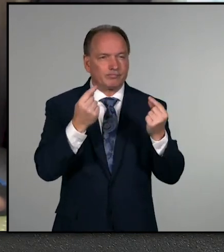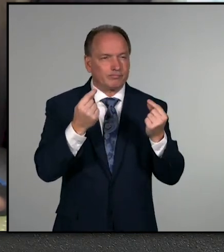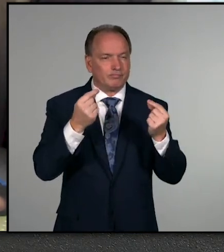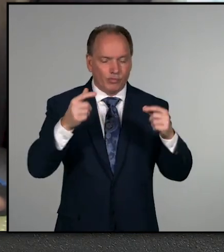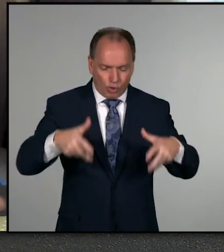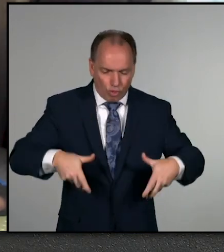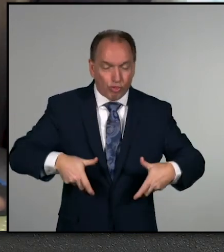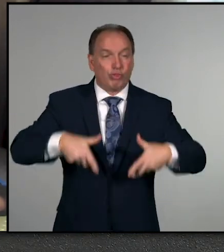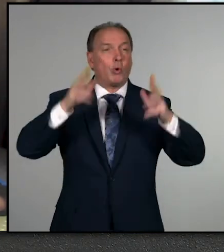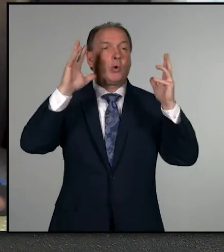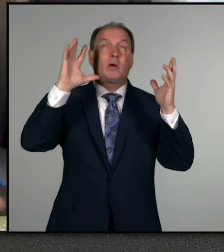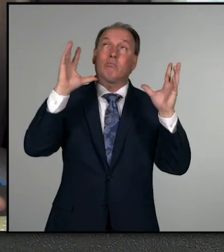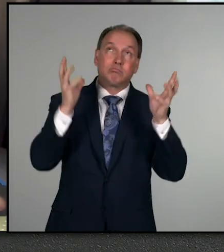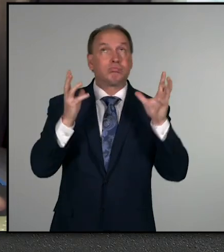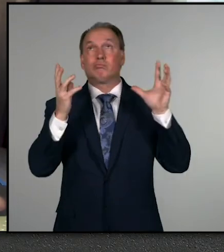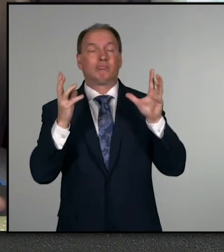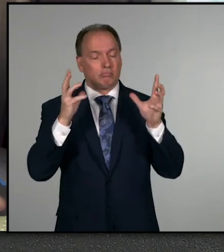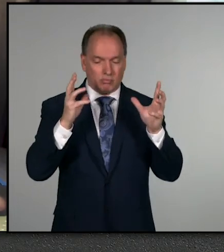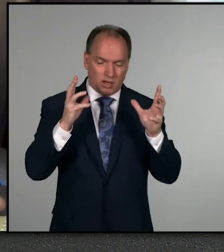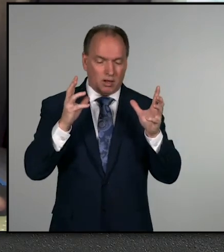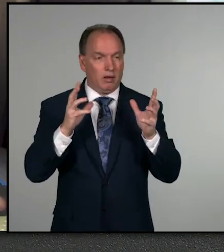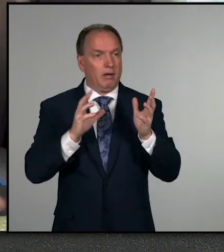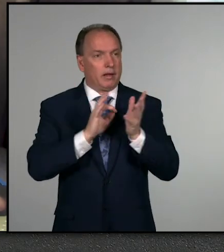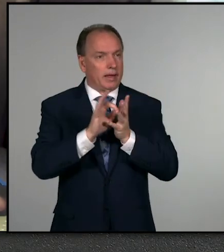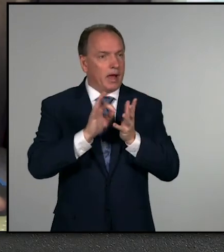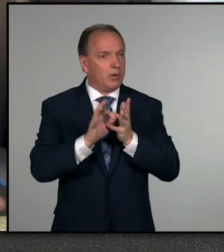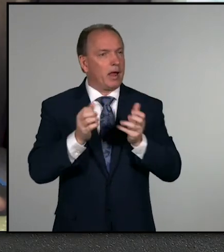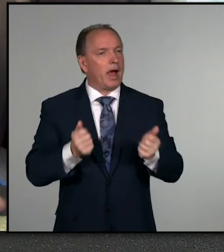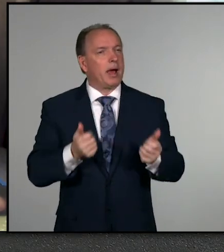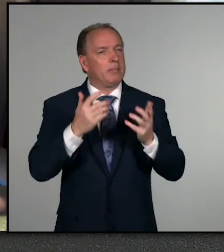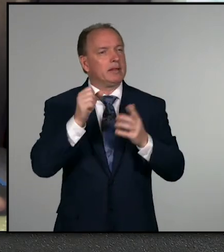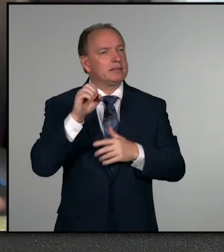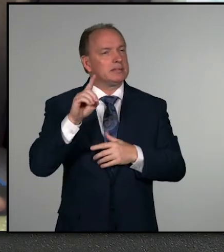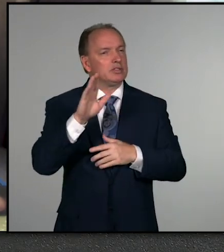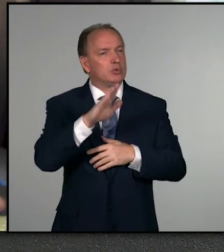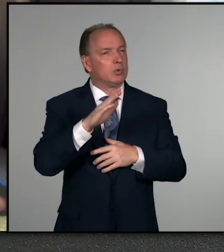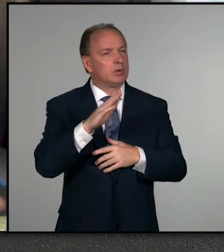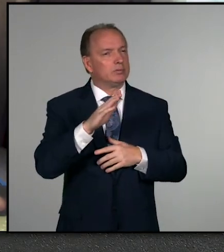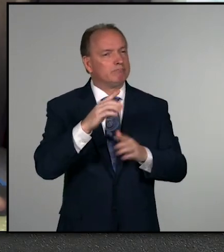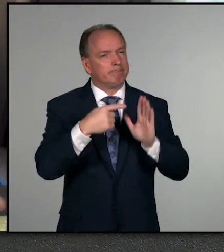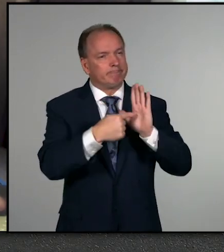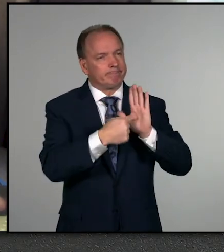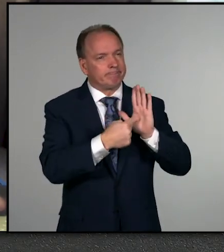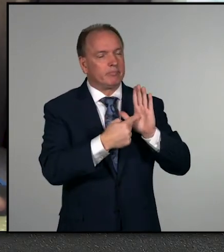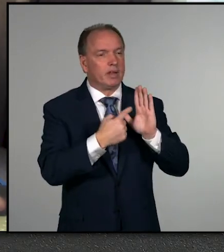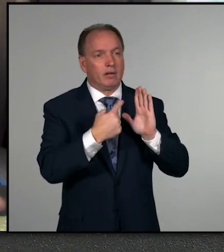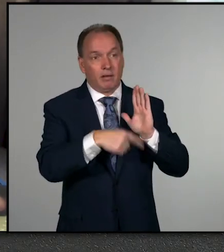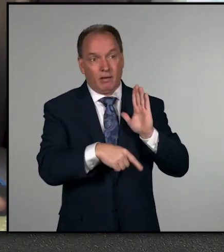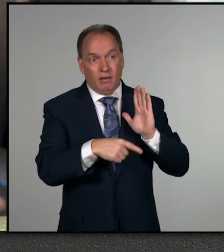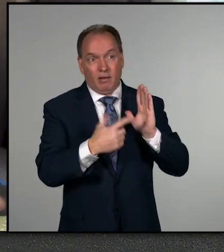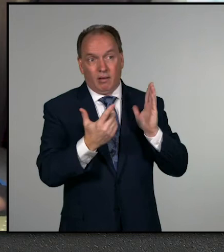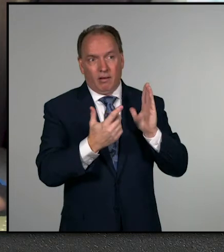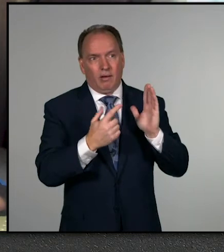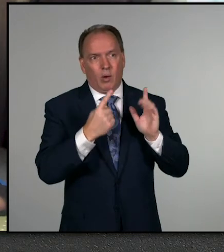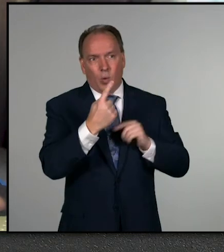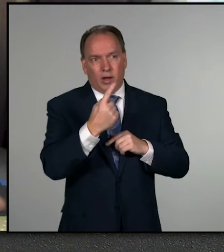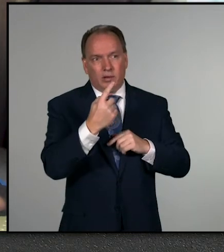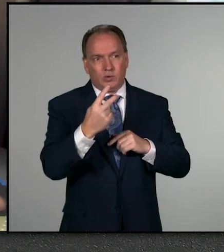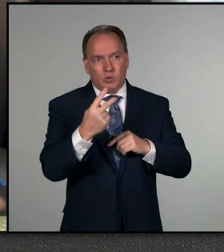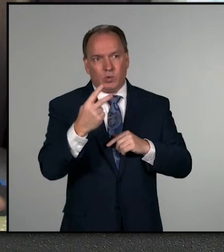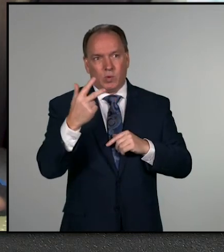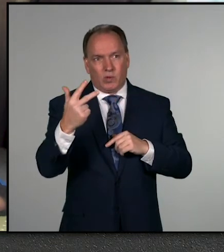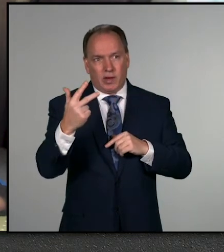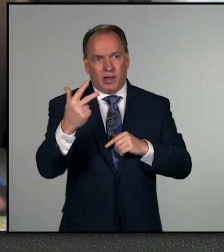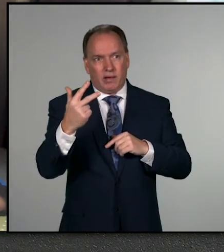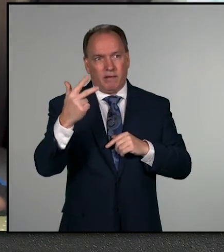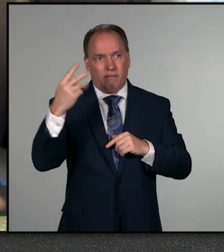throw it up and count how many seeds your finger lands on. Let's count these ones. Ready? 1,